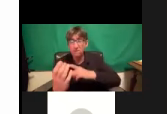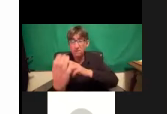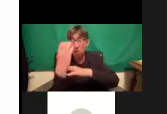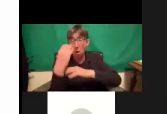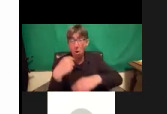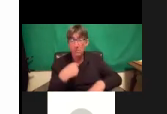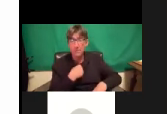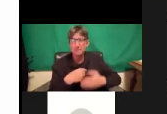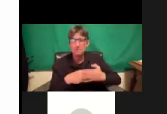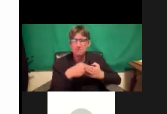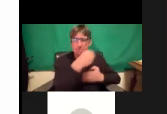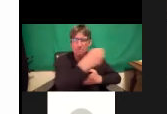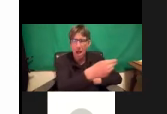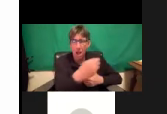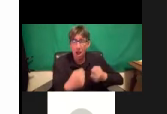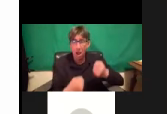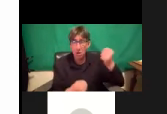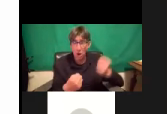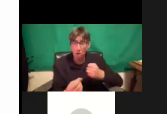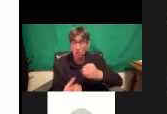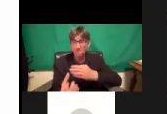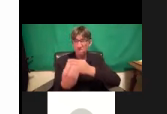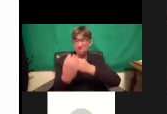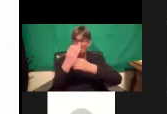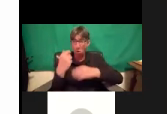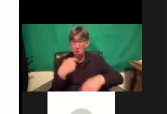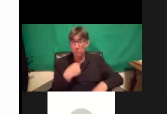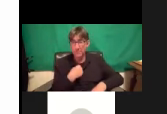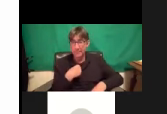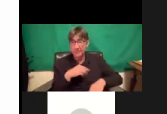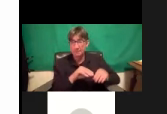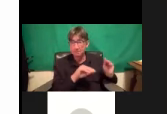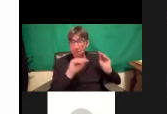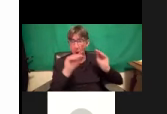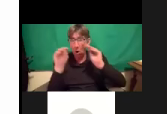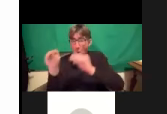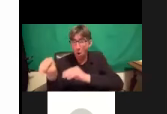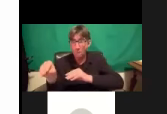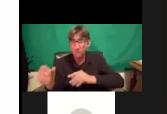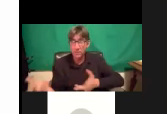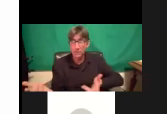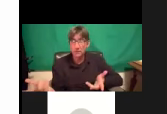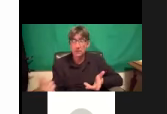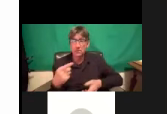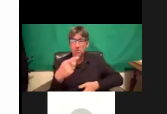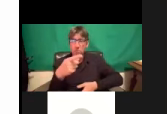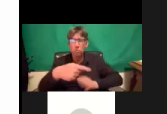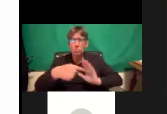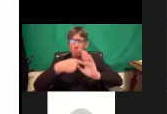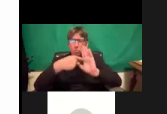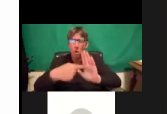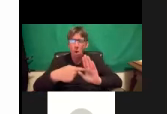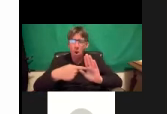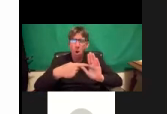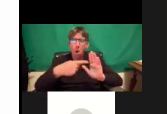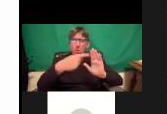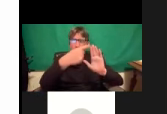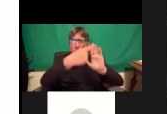just wanted to point out a couple of technical points. The plots that you showed about the commuter rail